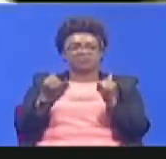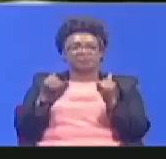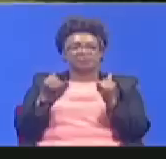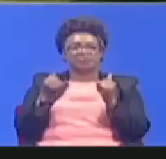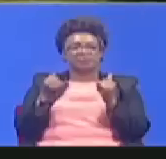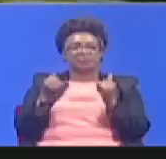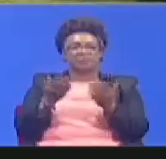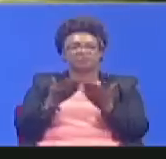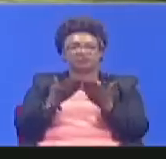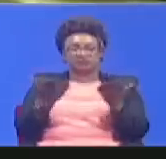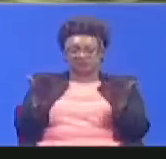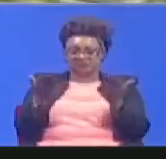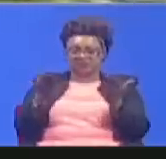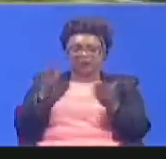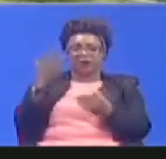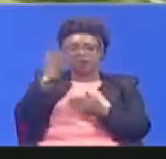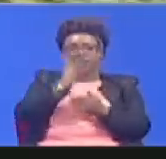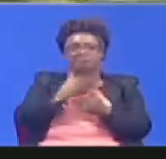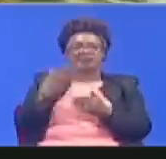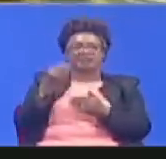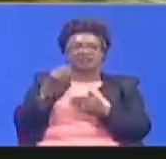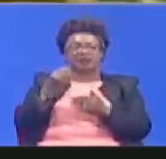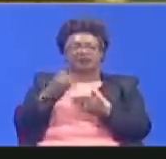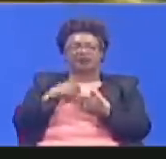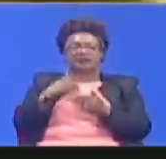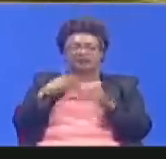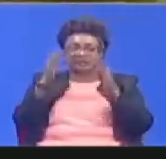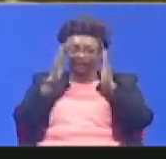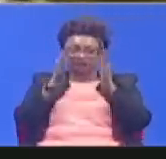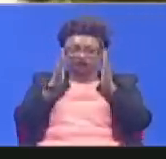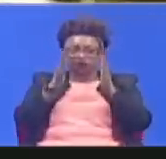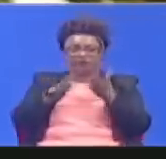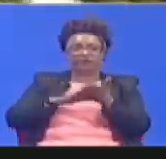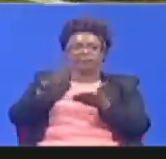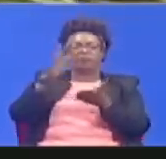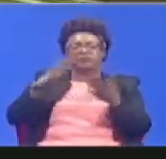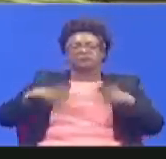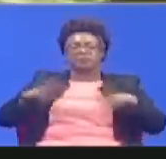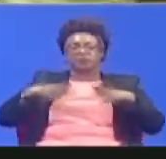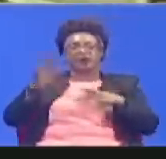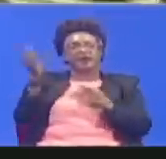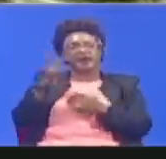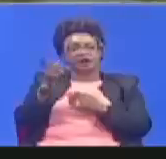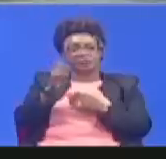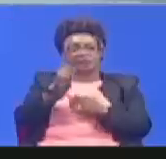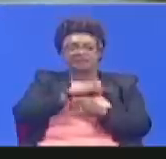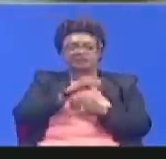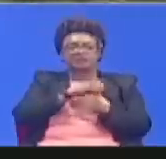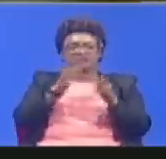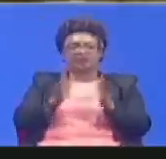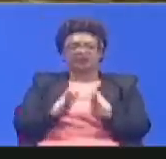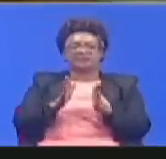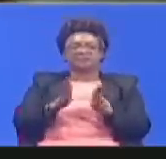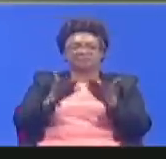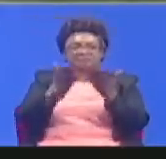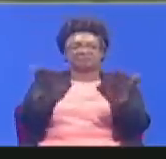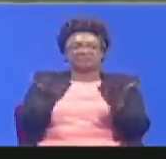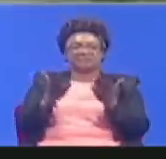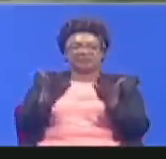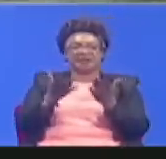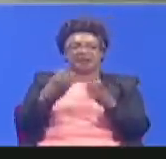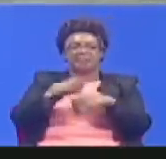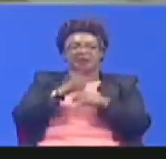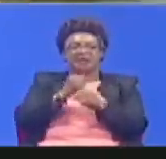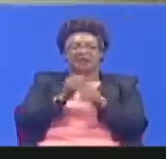This is the image that caught the attention of most city dwellers. Governor Mike Sonko's choice of setting in making